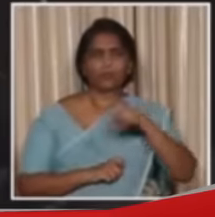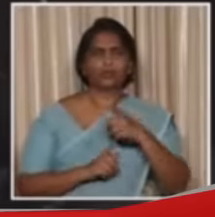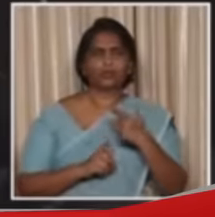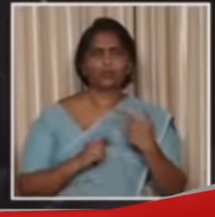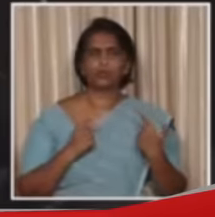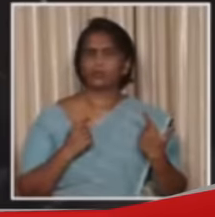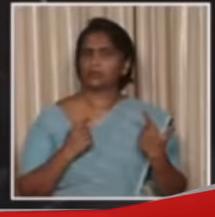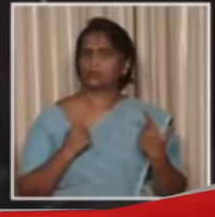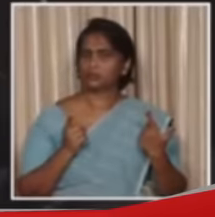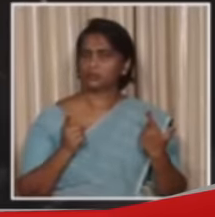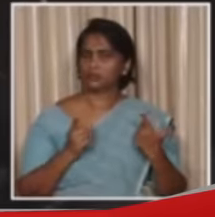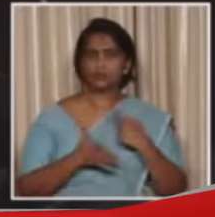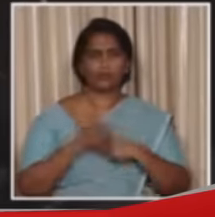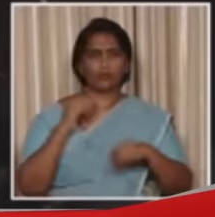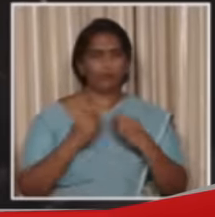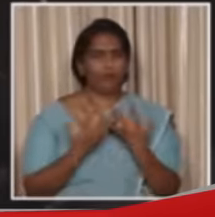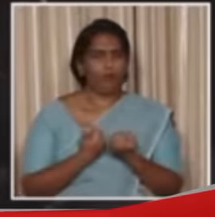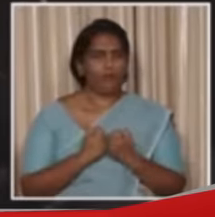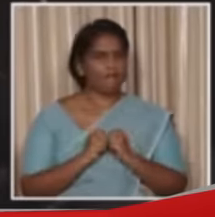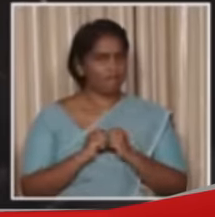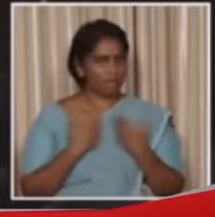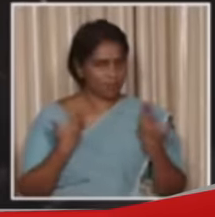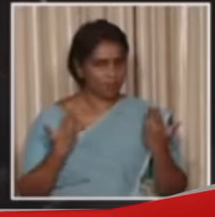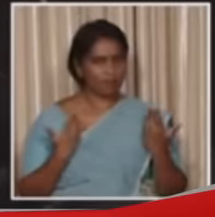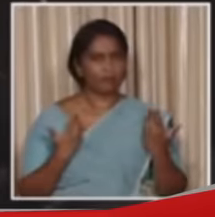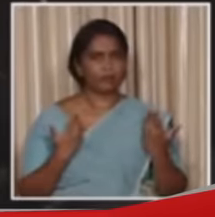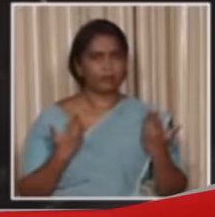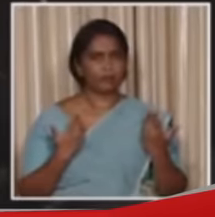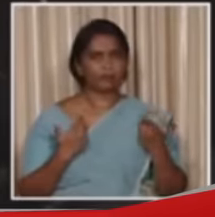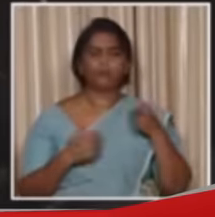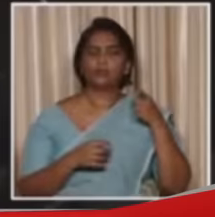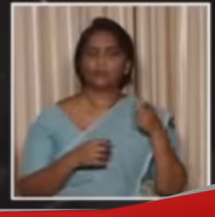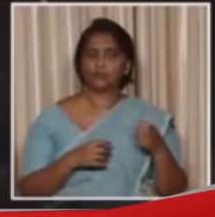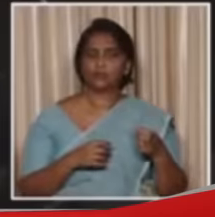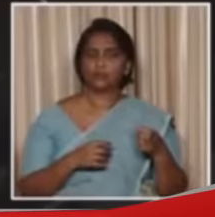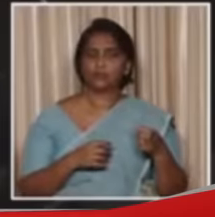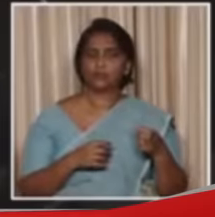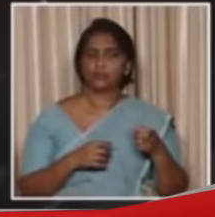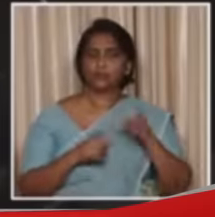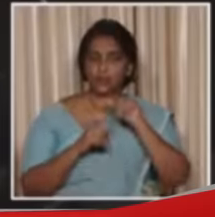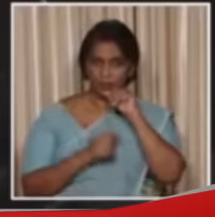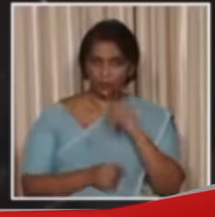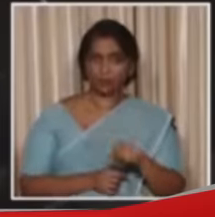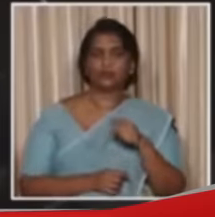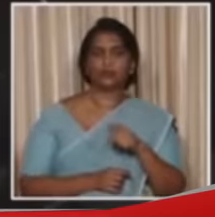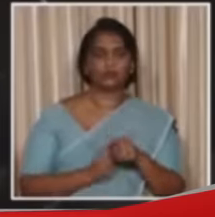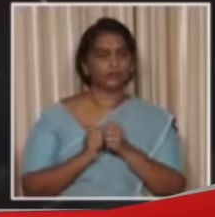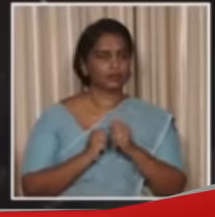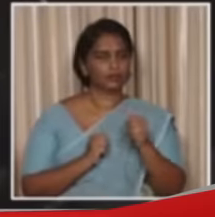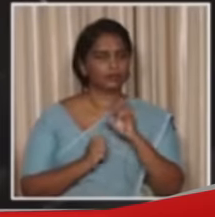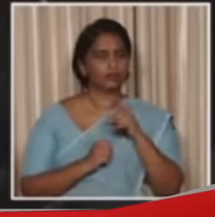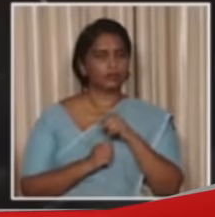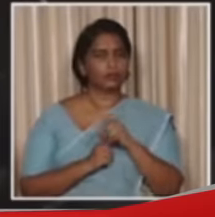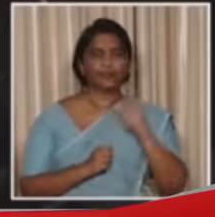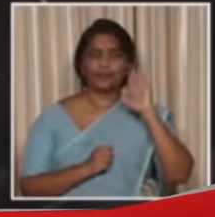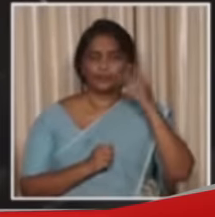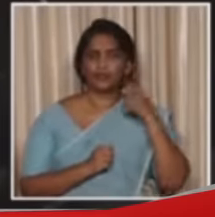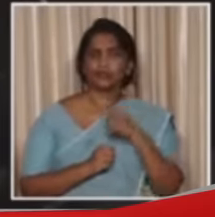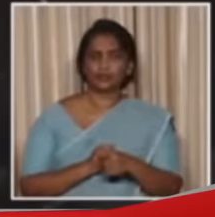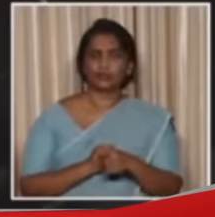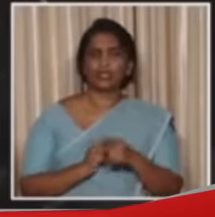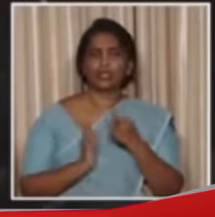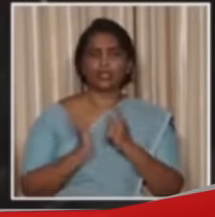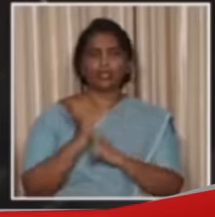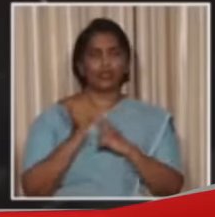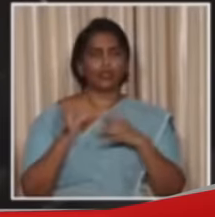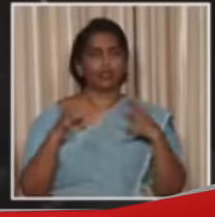remarks when he's addressing the judiciary, when he's addressing members of the Bar Association, when he's addressing